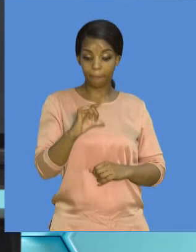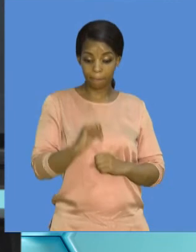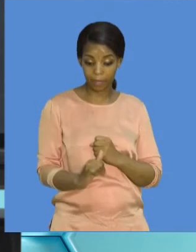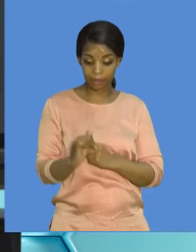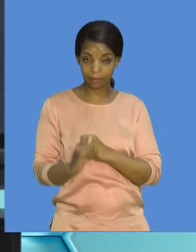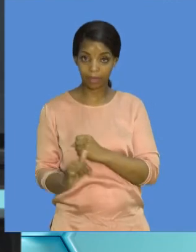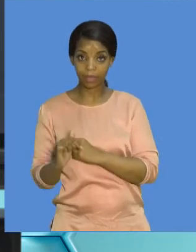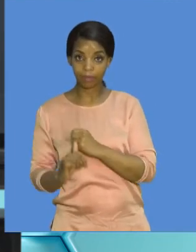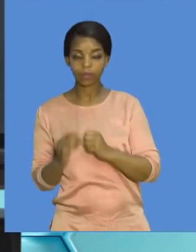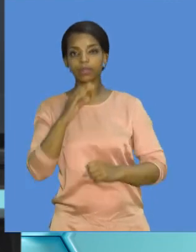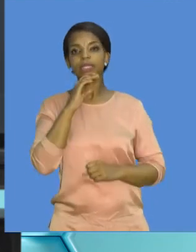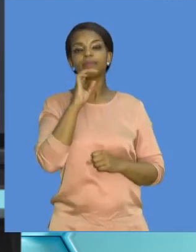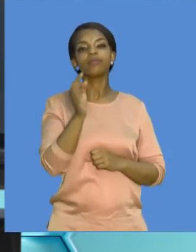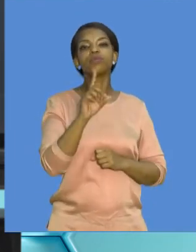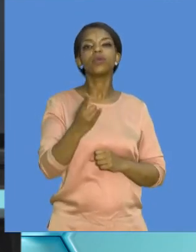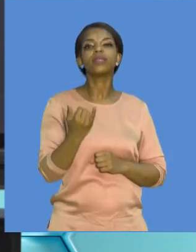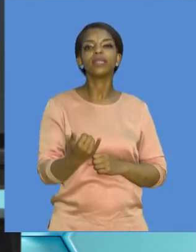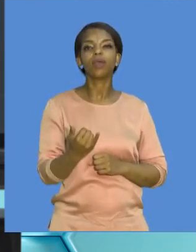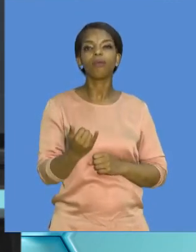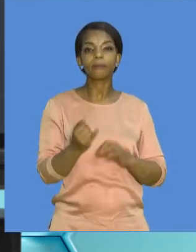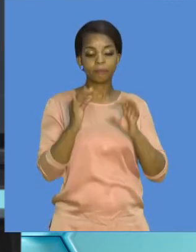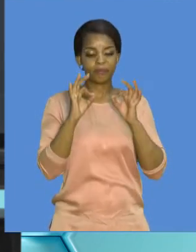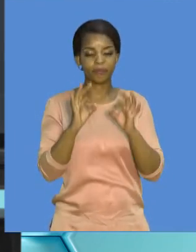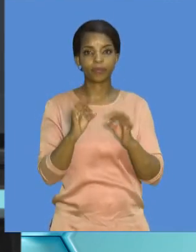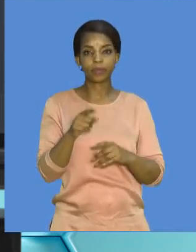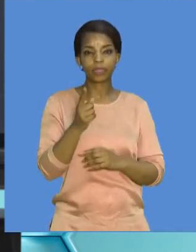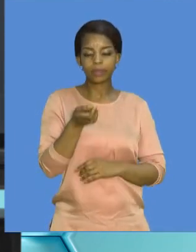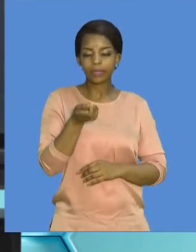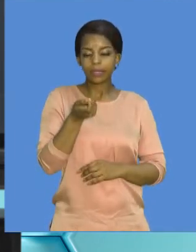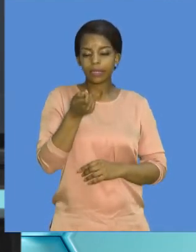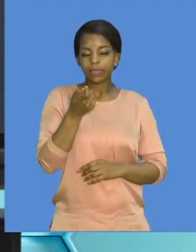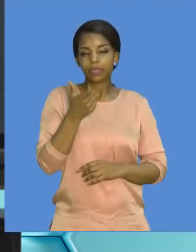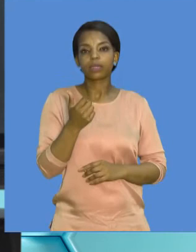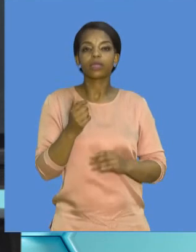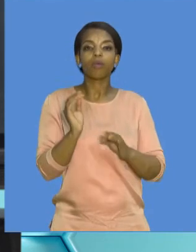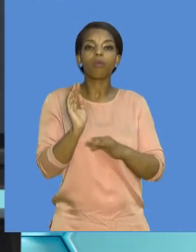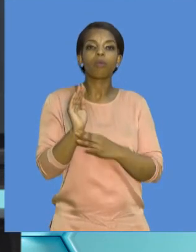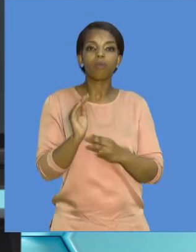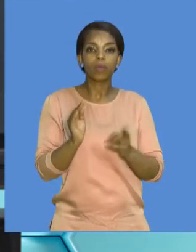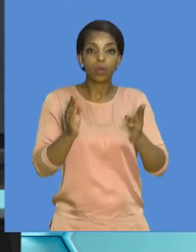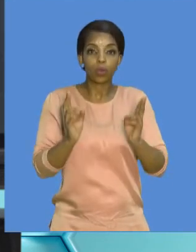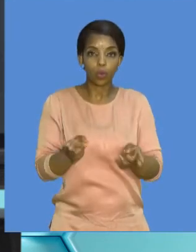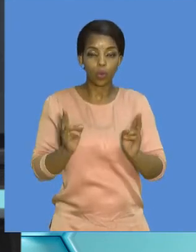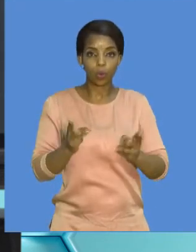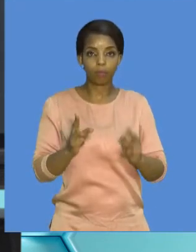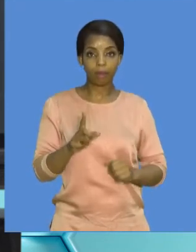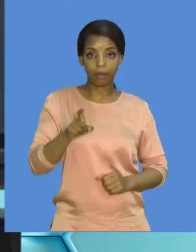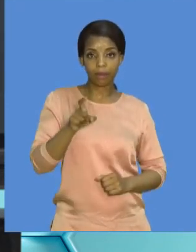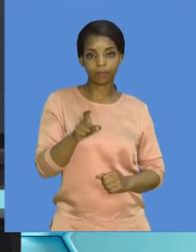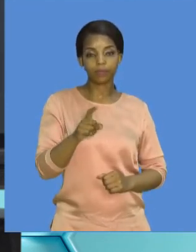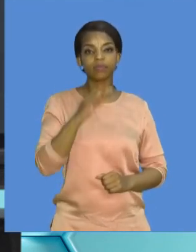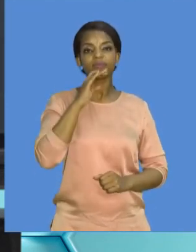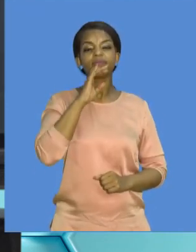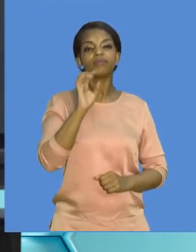Which normally the effective interest rate is slightly more than the nominal interest rate. So